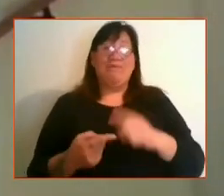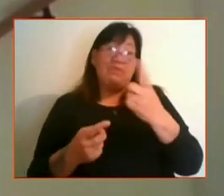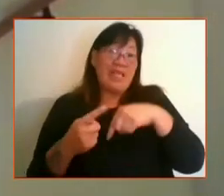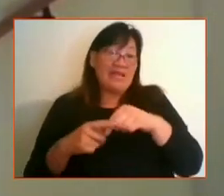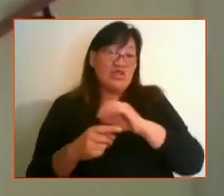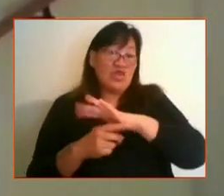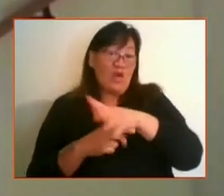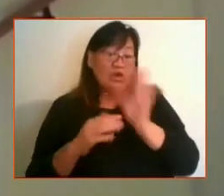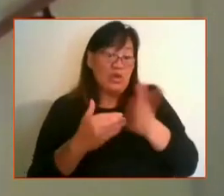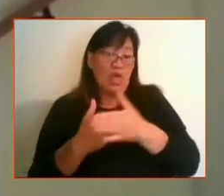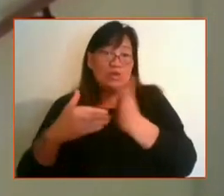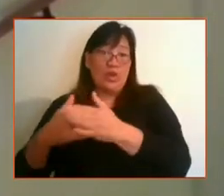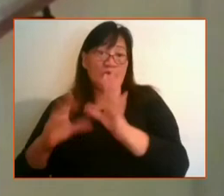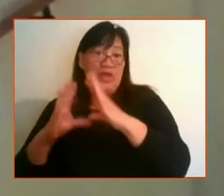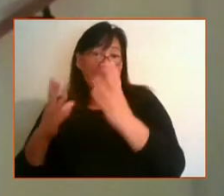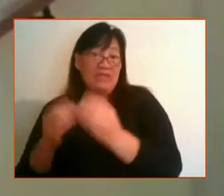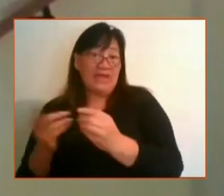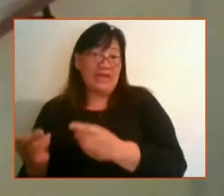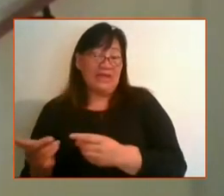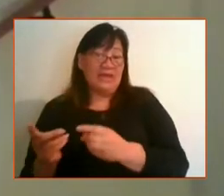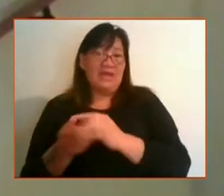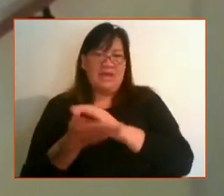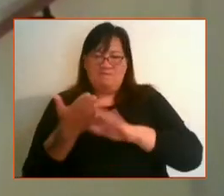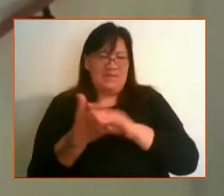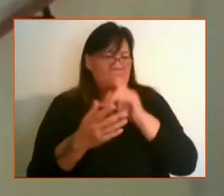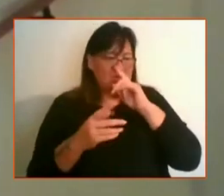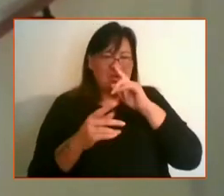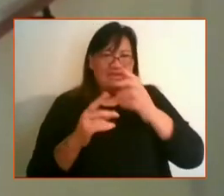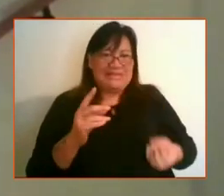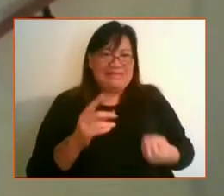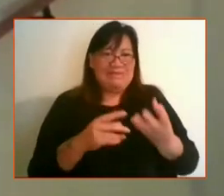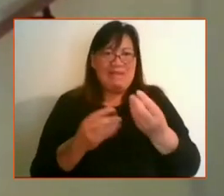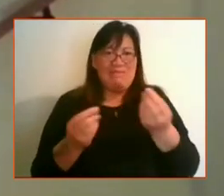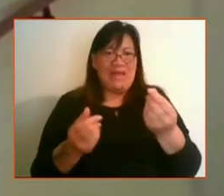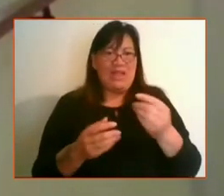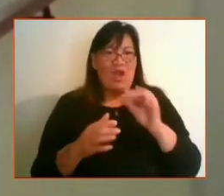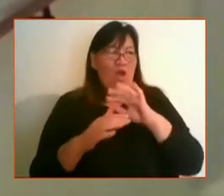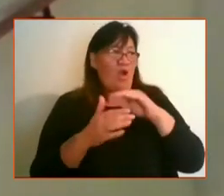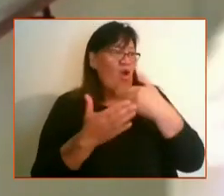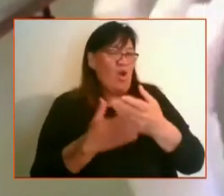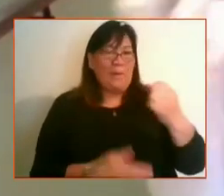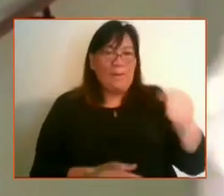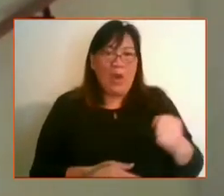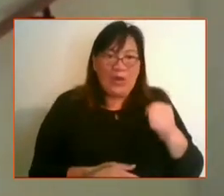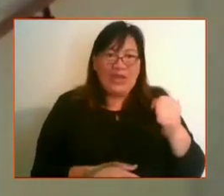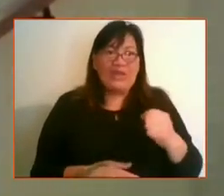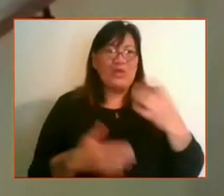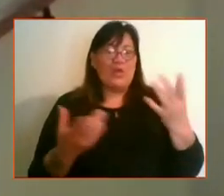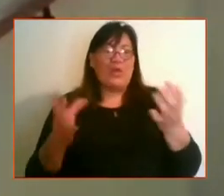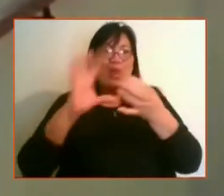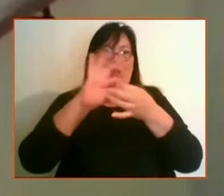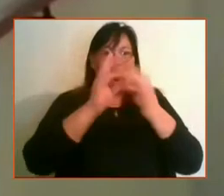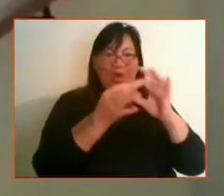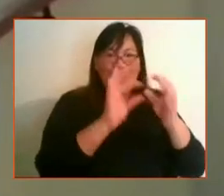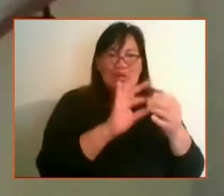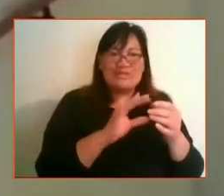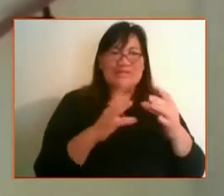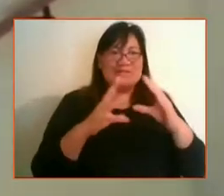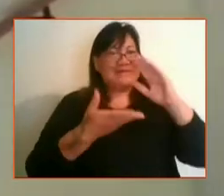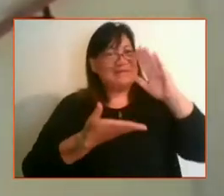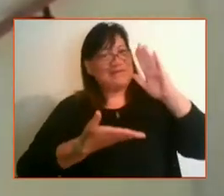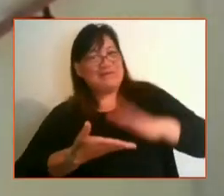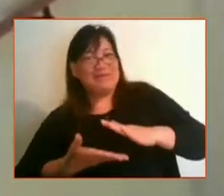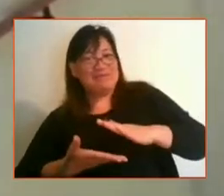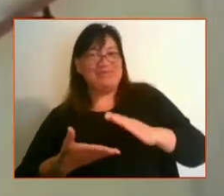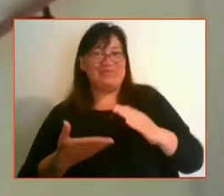down, the ability for people to spend money on pokies and other lottery and